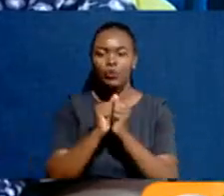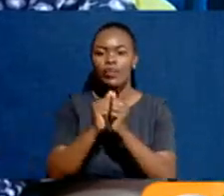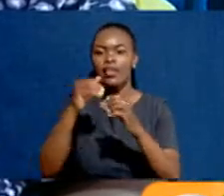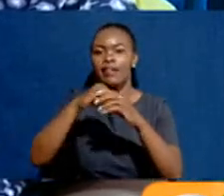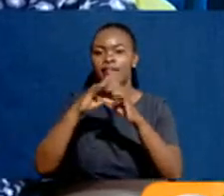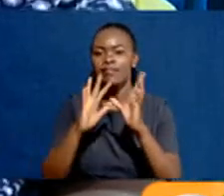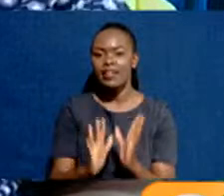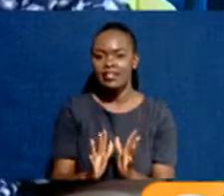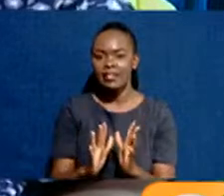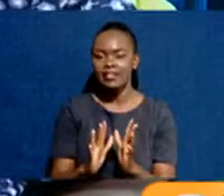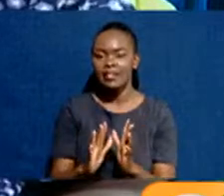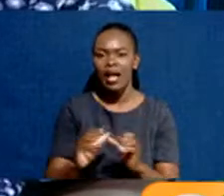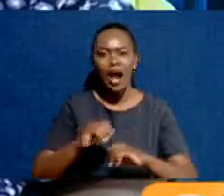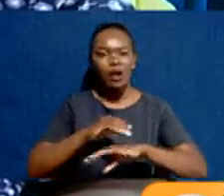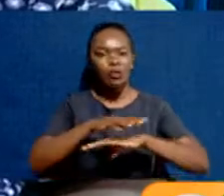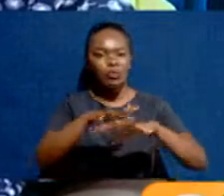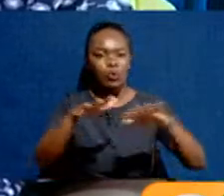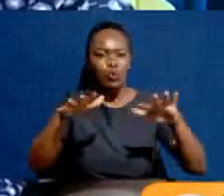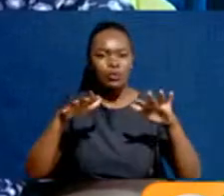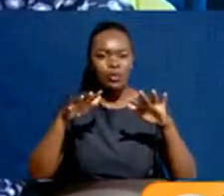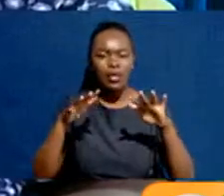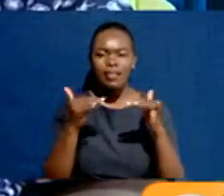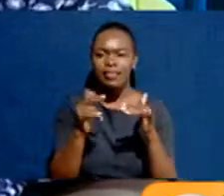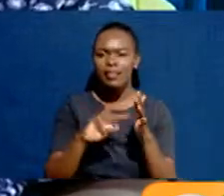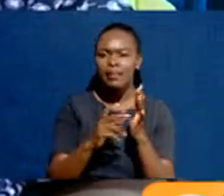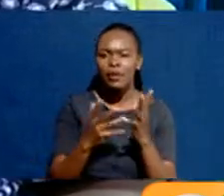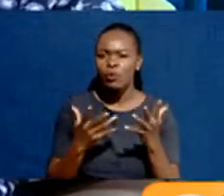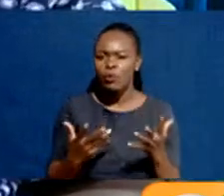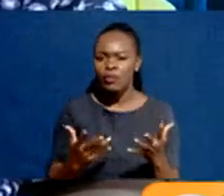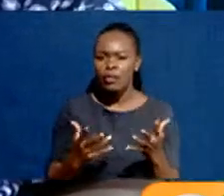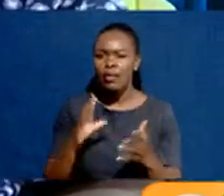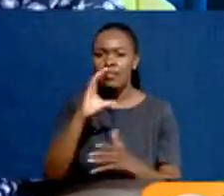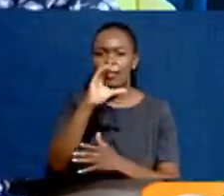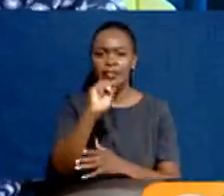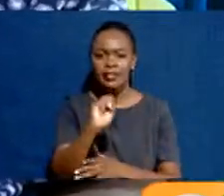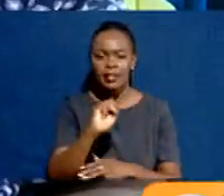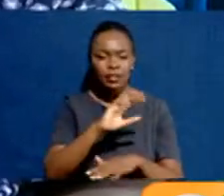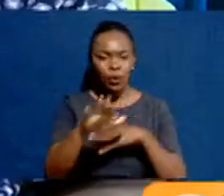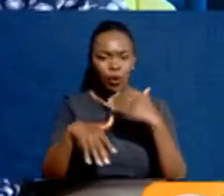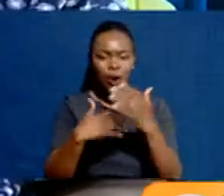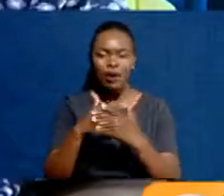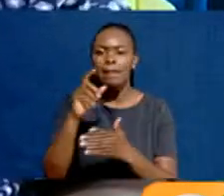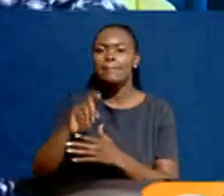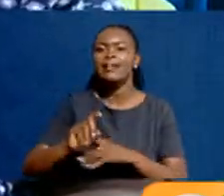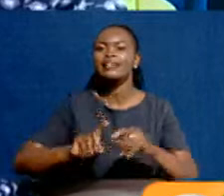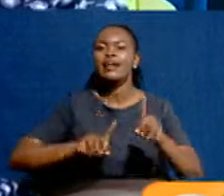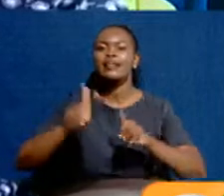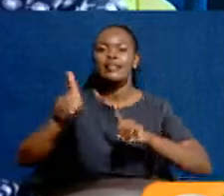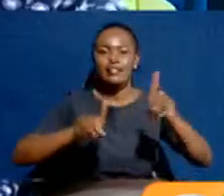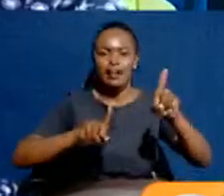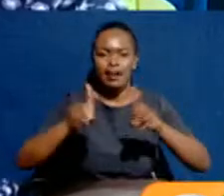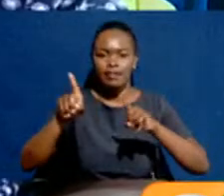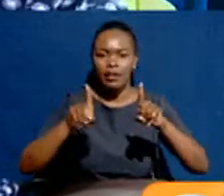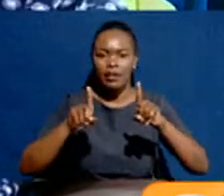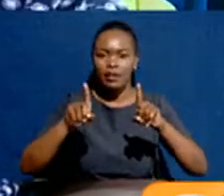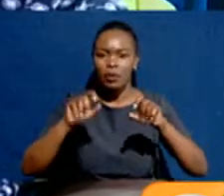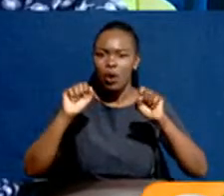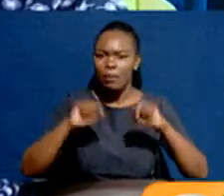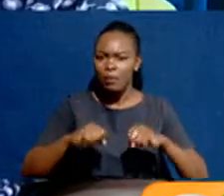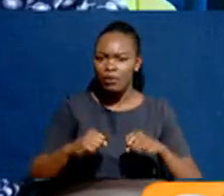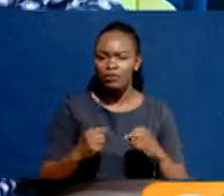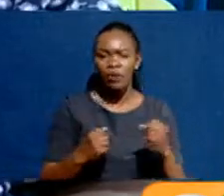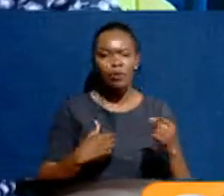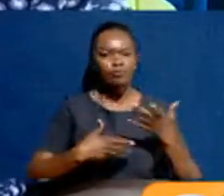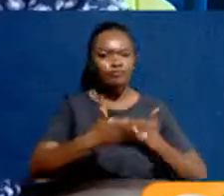world. This means that the cabinet secretaries at their level need to travel to enter into agreements with various